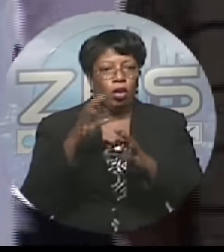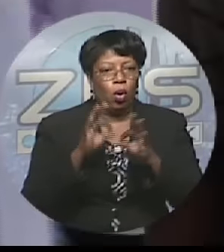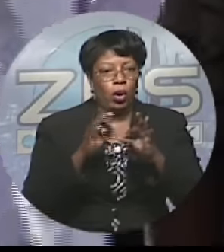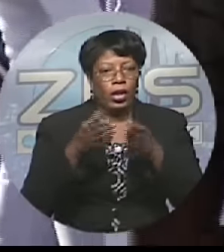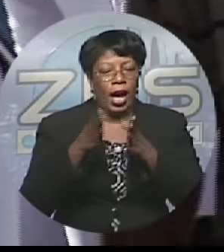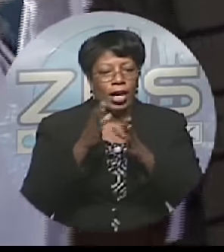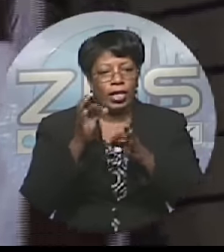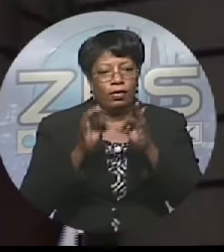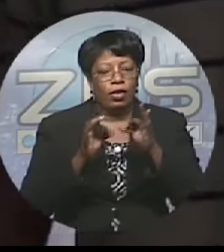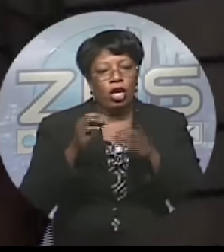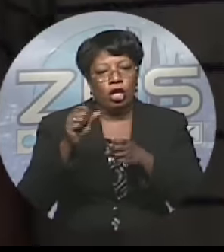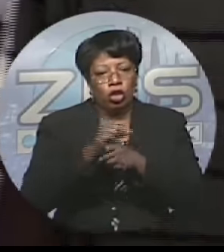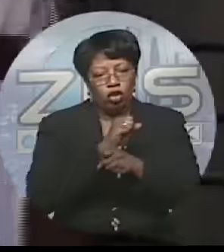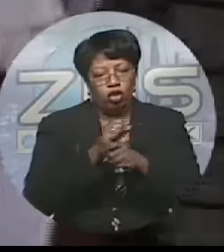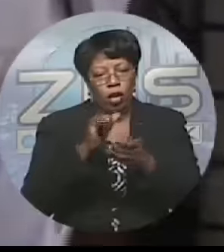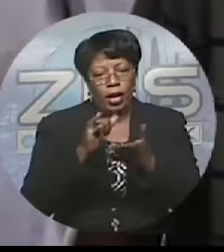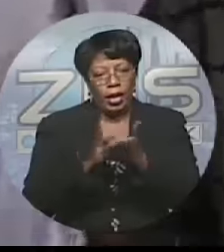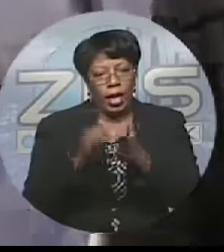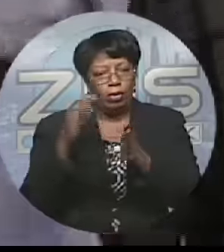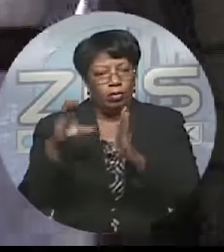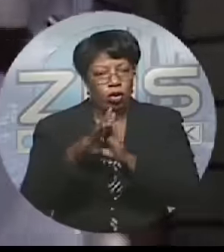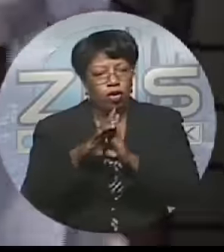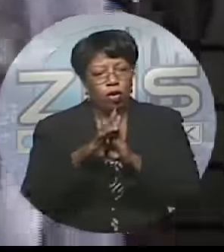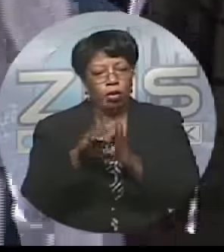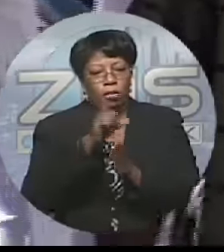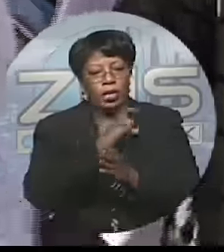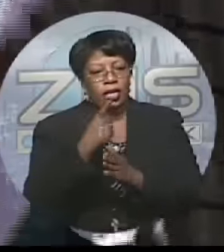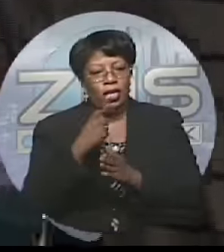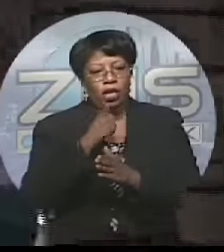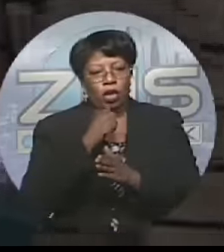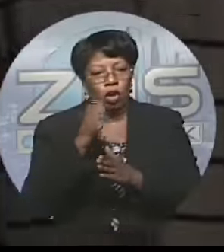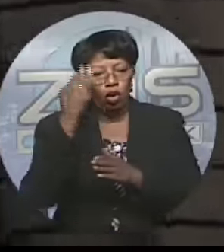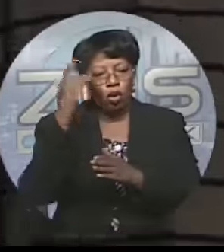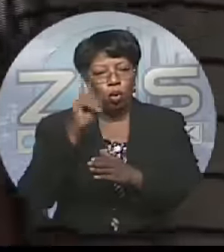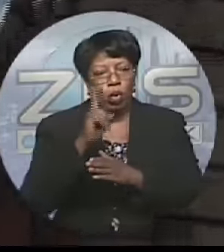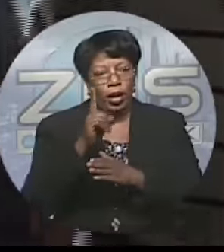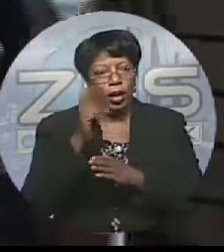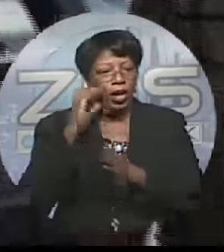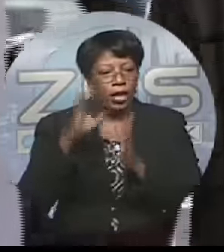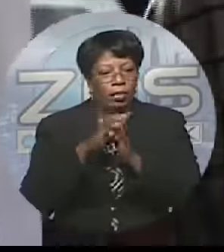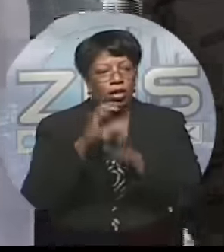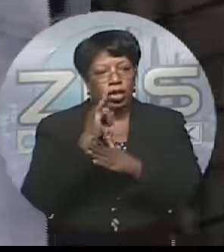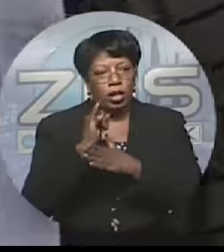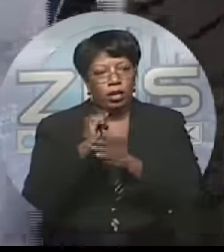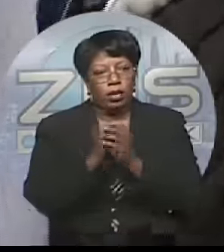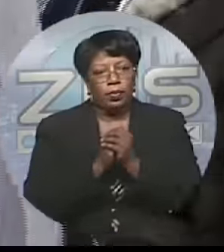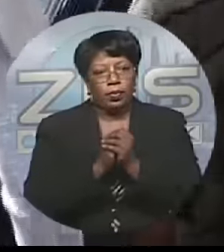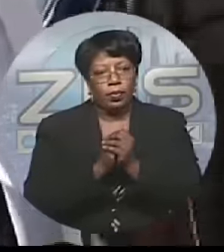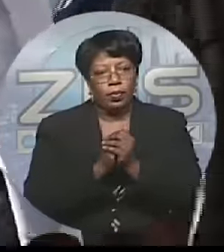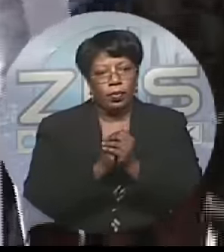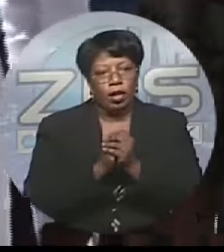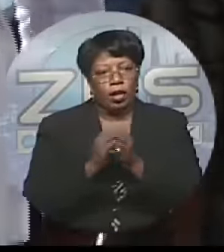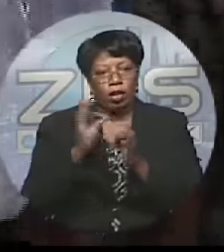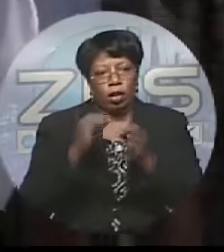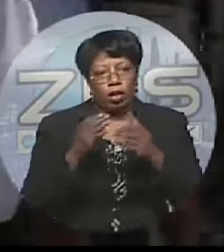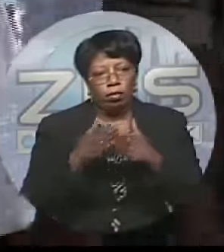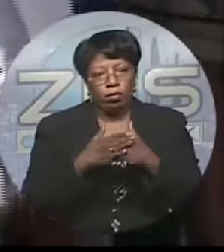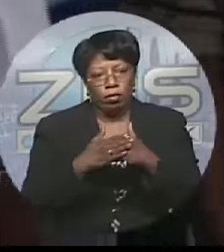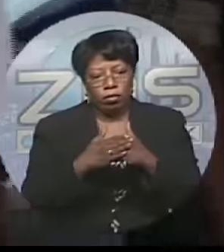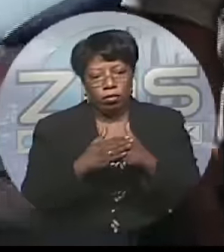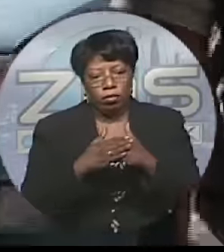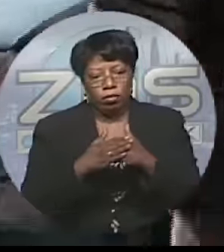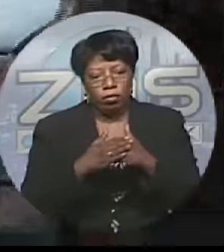if he destroyed the images, the officer said he did not know where the image was. The trial continues before Senior Justice Stephen Isaacs.